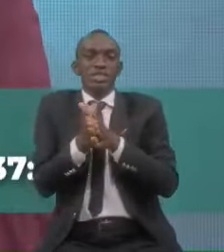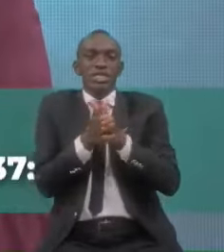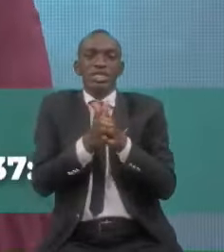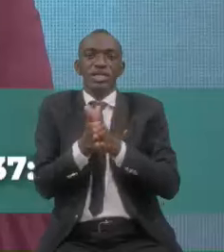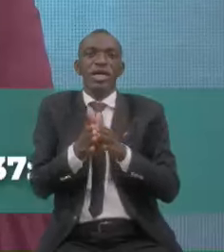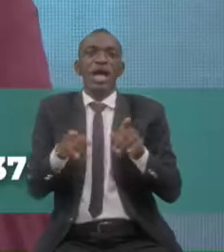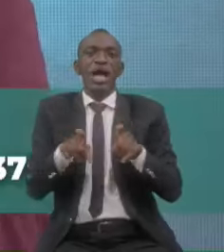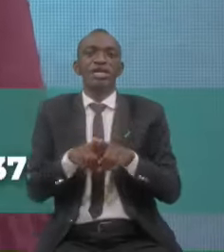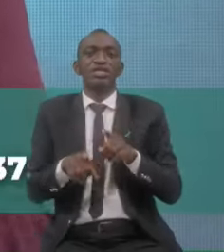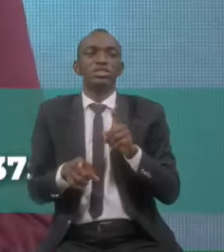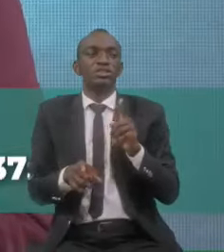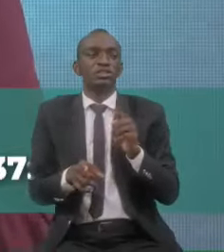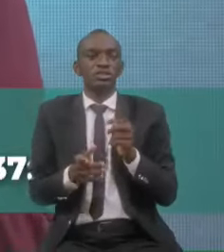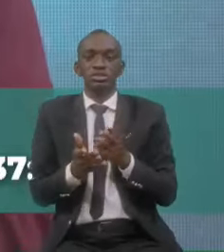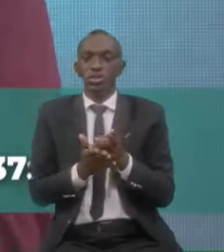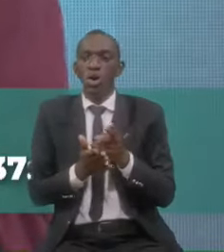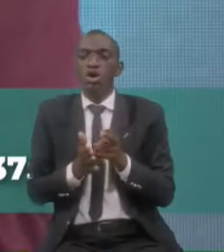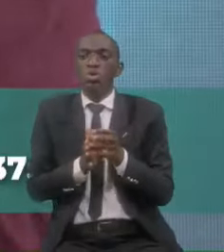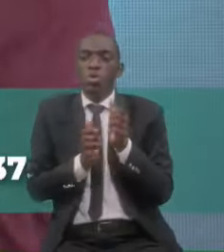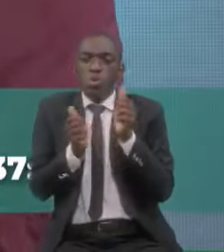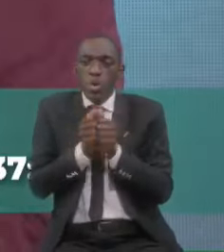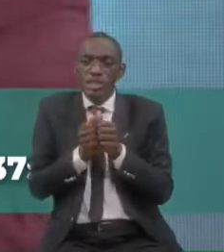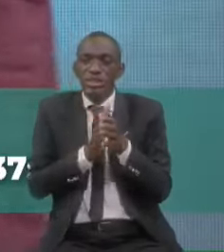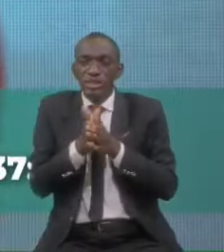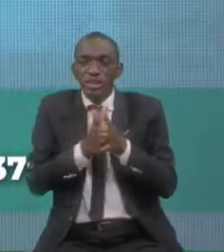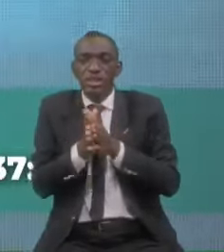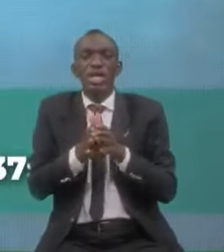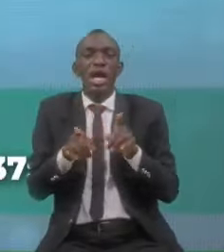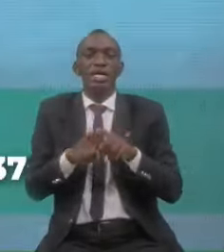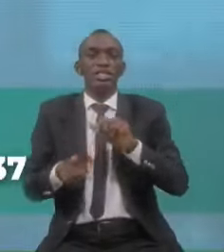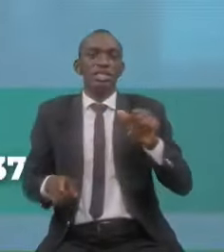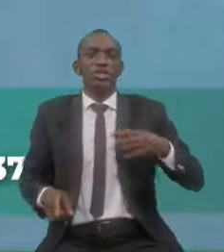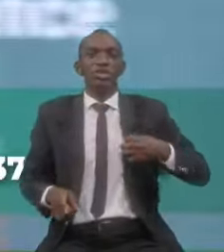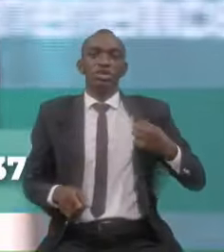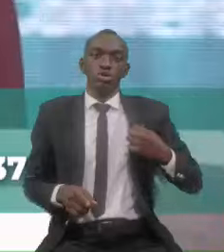cloak. With zeal as a cloak. Like a cloak,